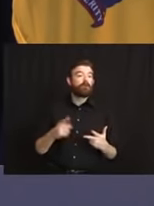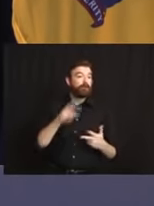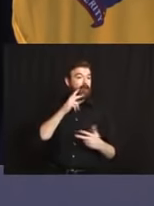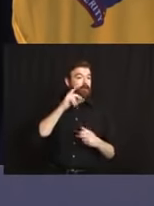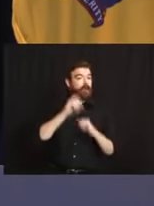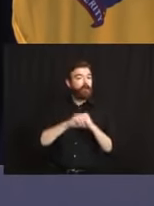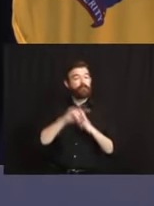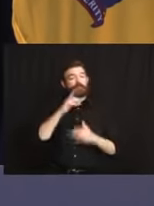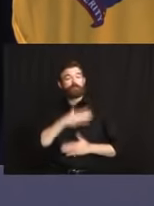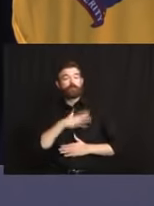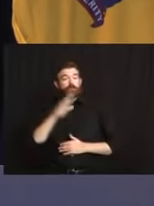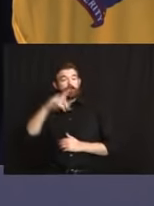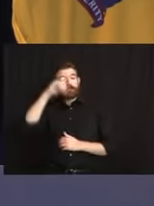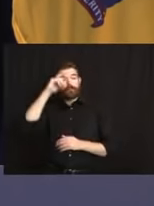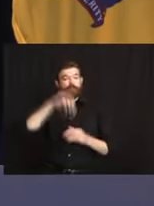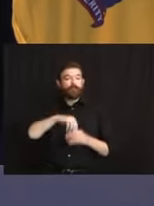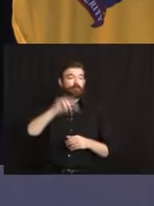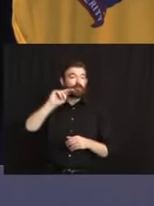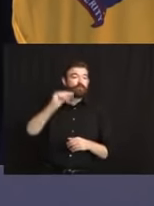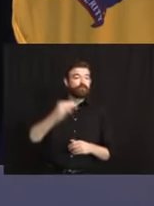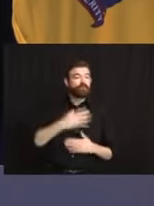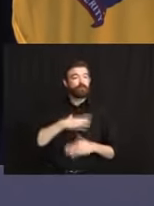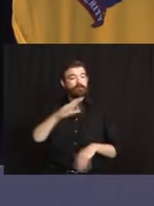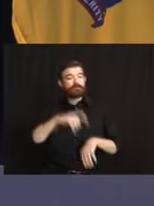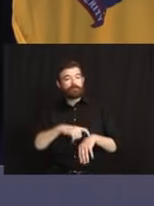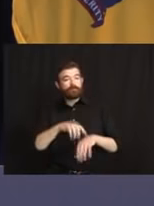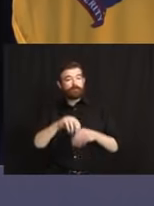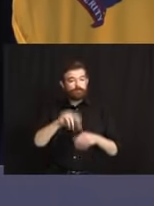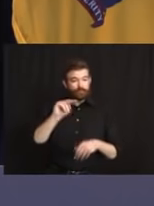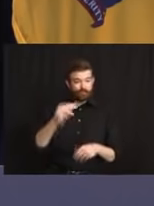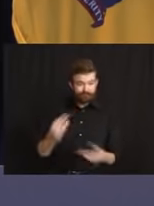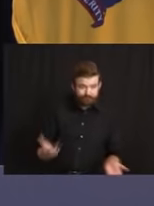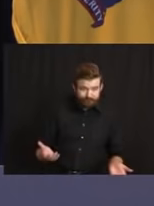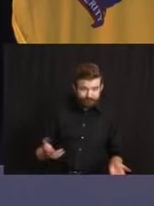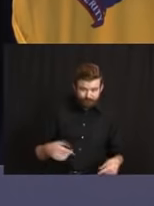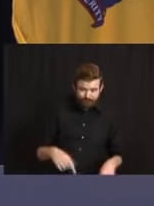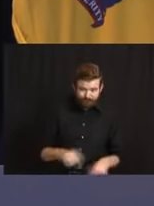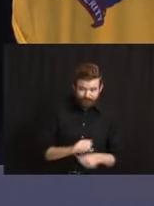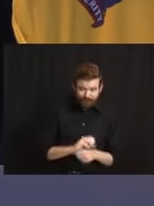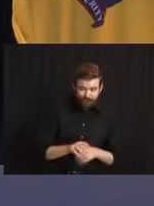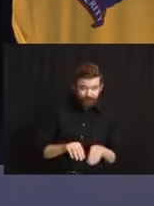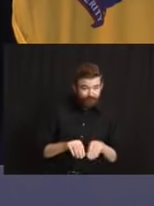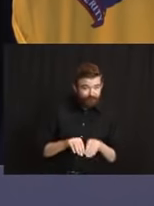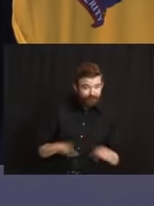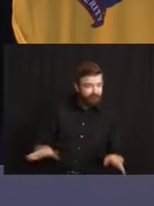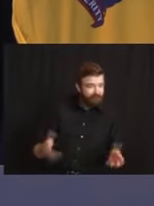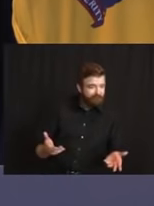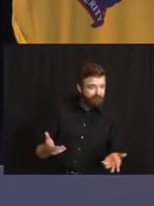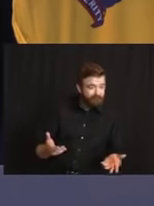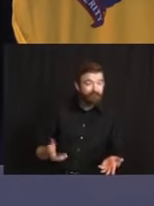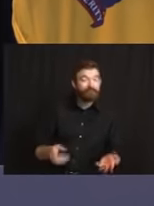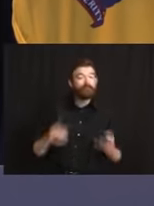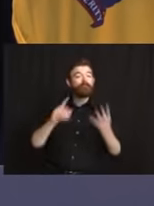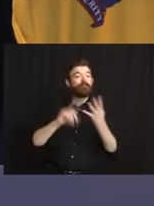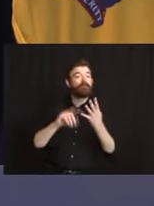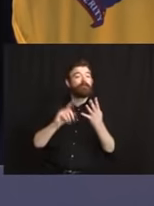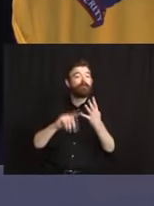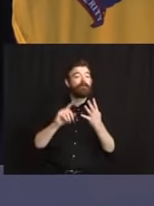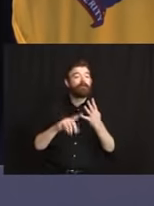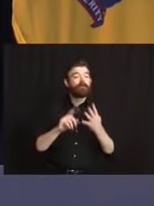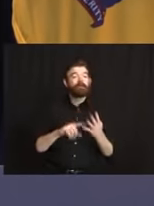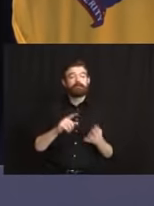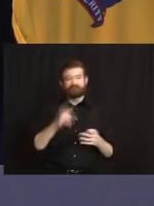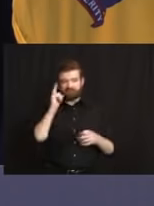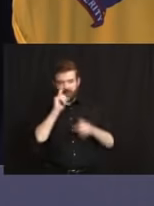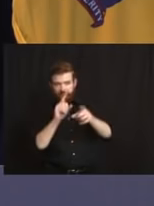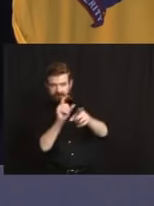this right now, given what we're going through? And the final question is for Pat and for you or one or the other. When I say the word